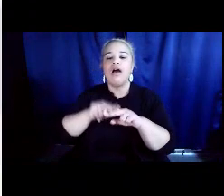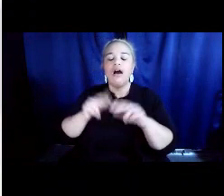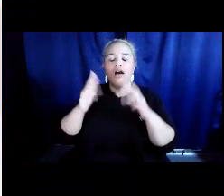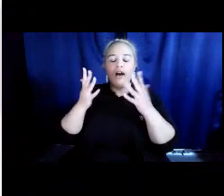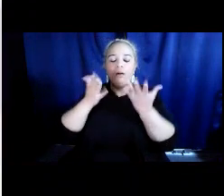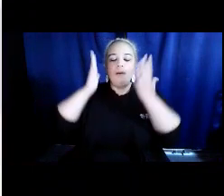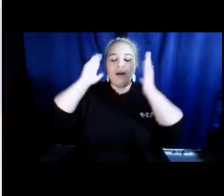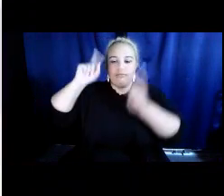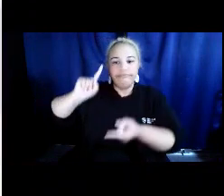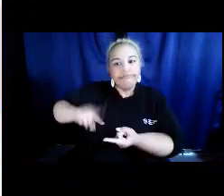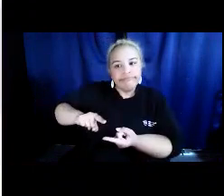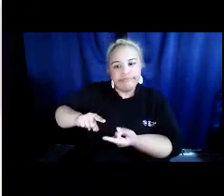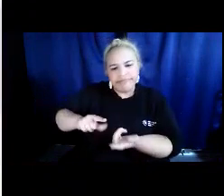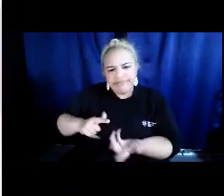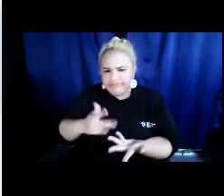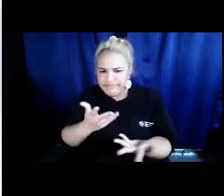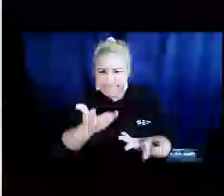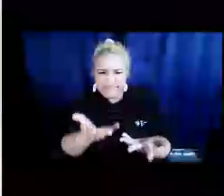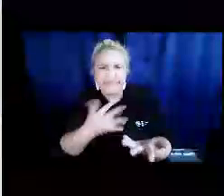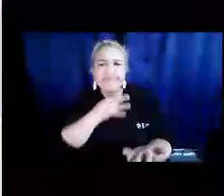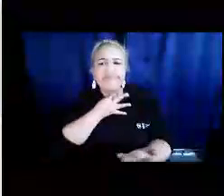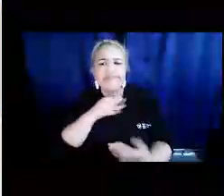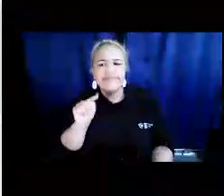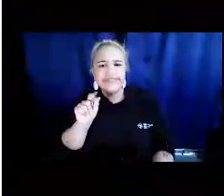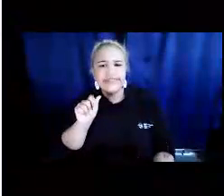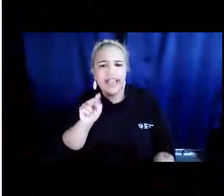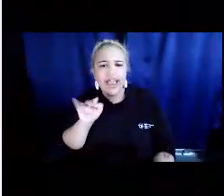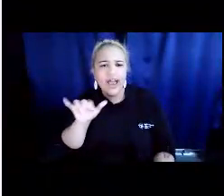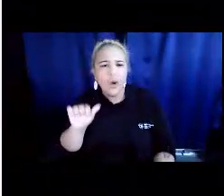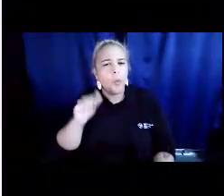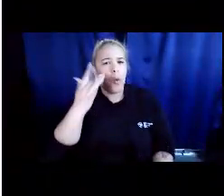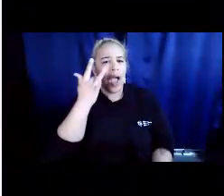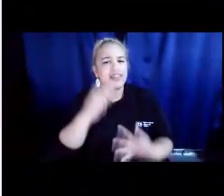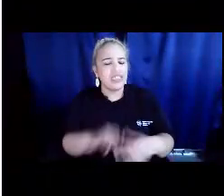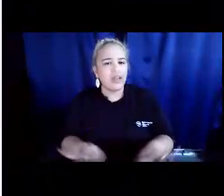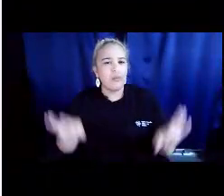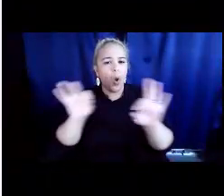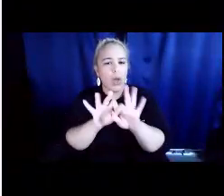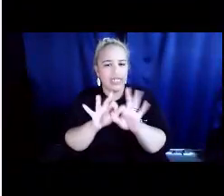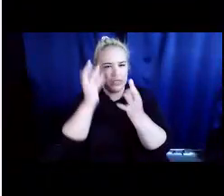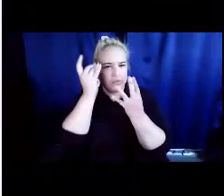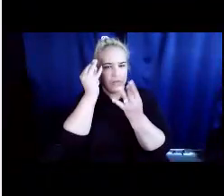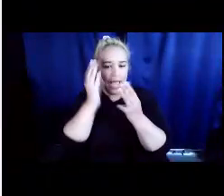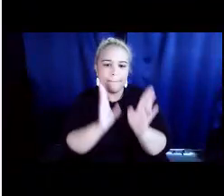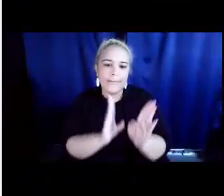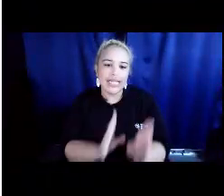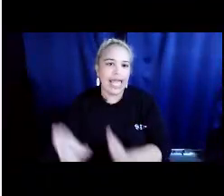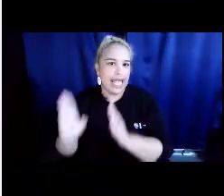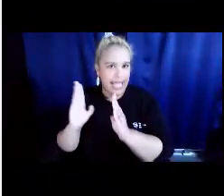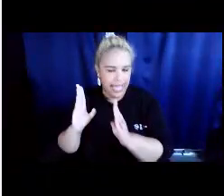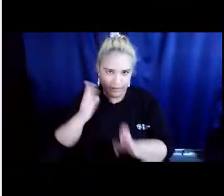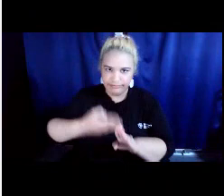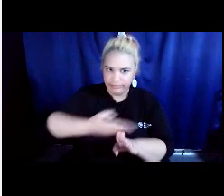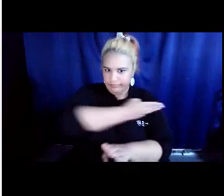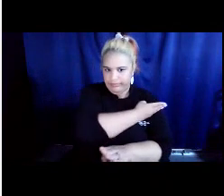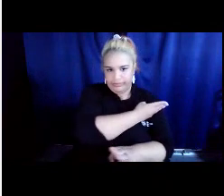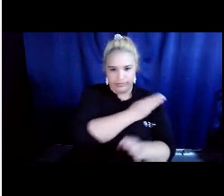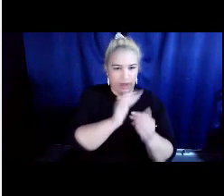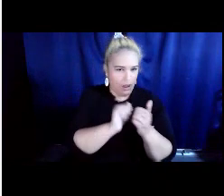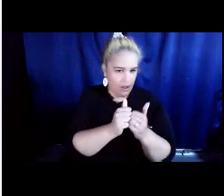talk to us about why sensory inclusion is important? I'd be happy to. Fostering sensory inclusive practices in the